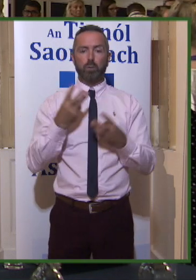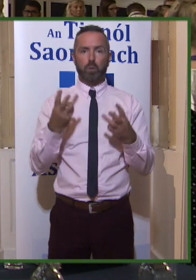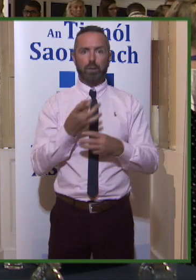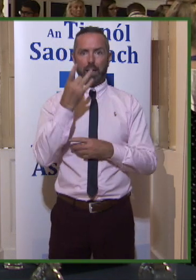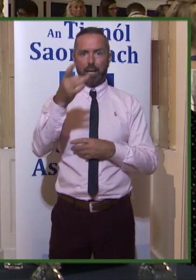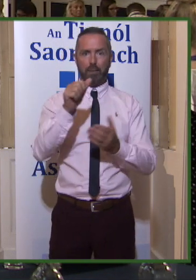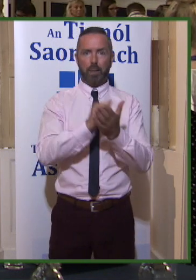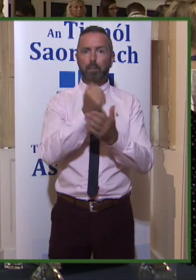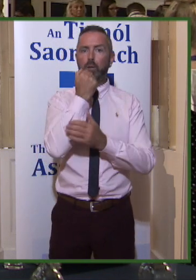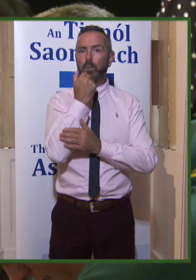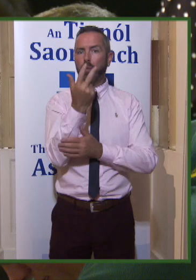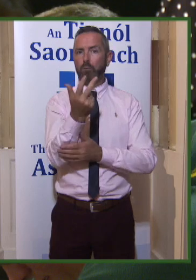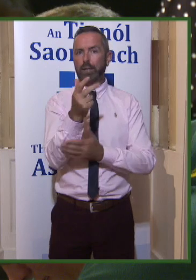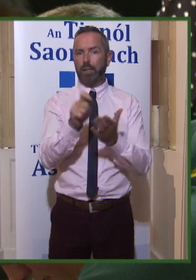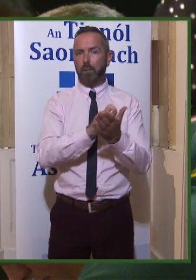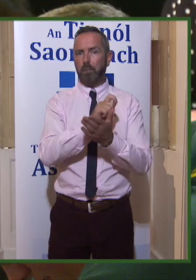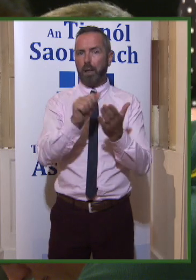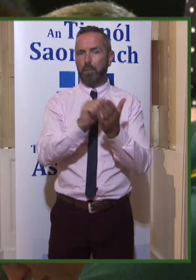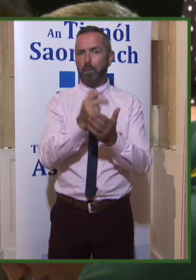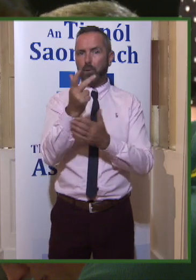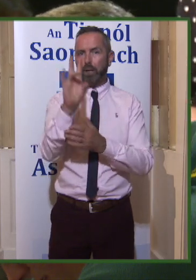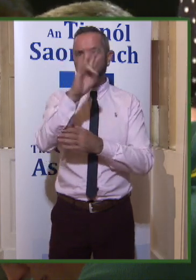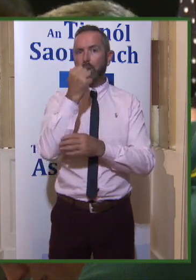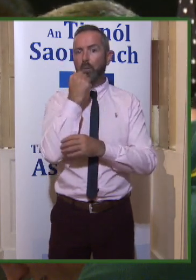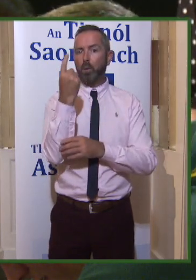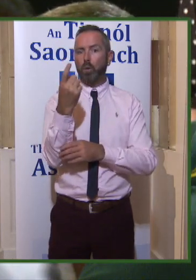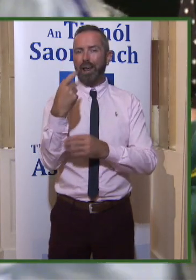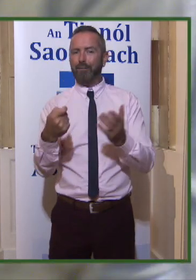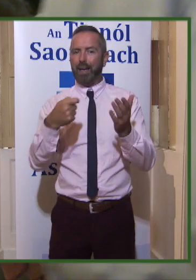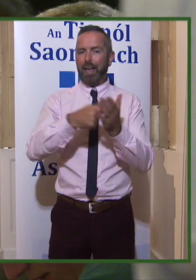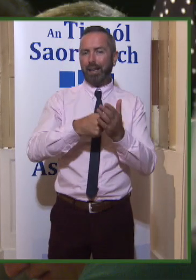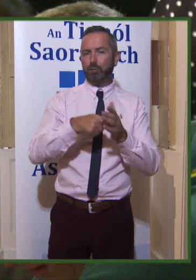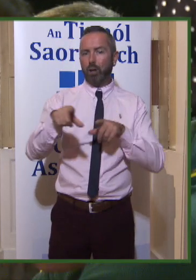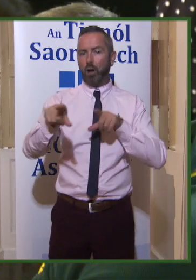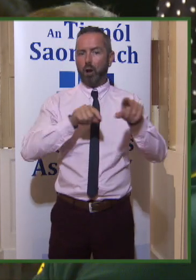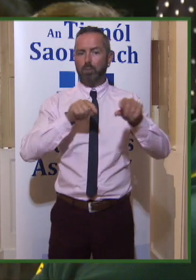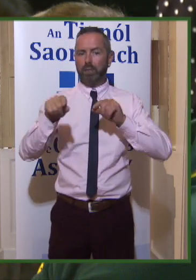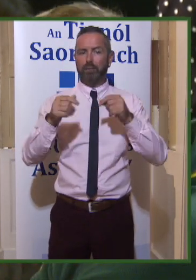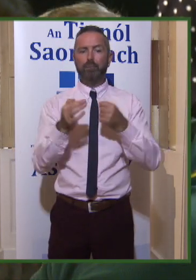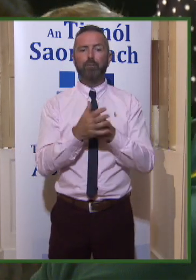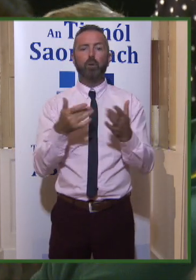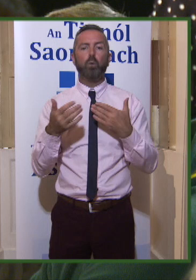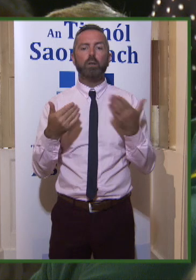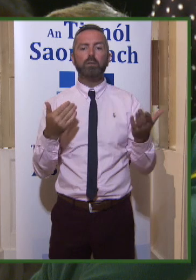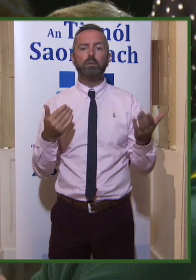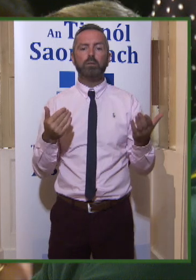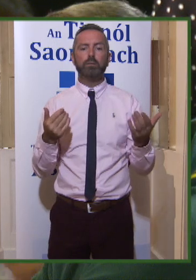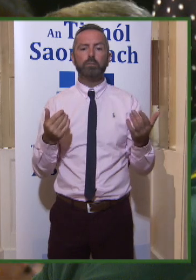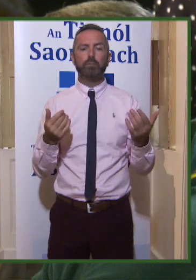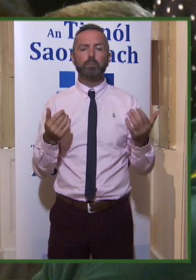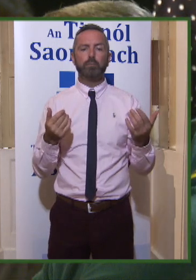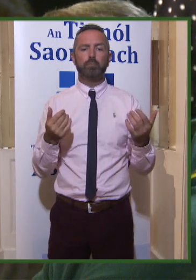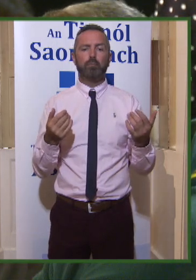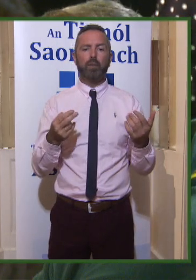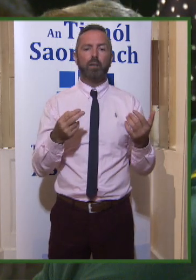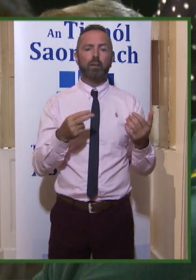ballot paper 3, question 1, to have an additional option, which is